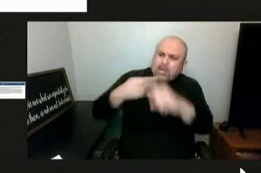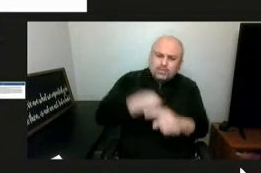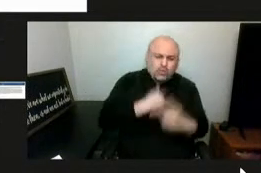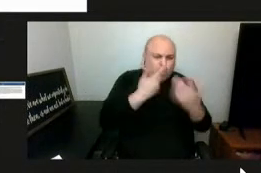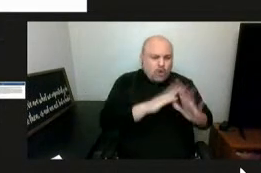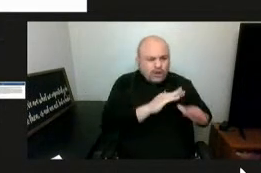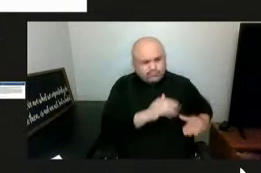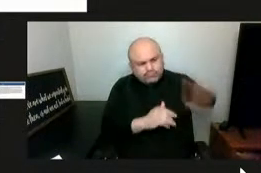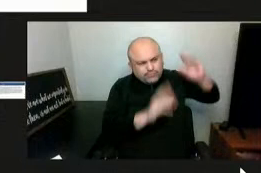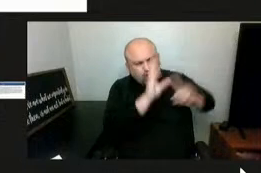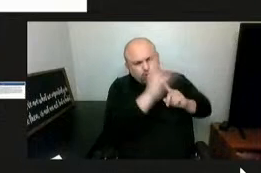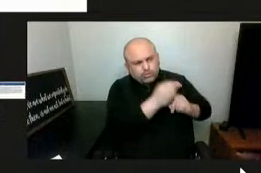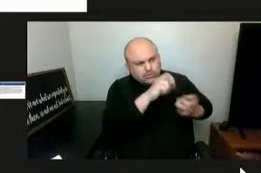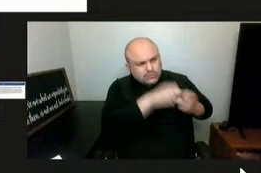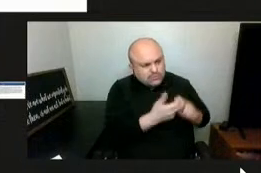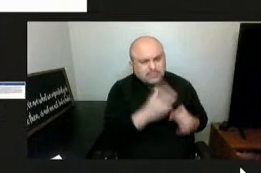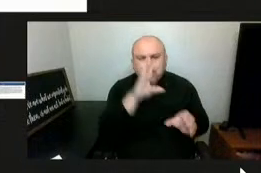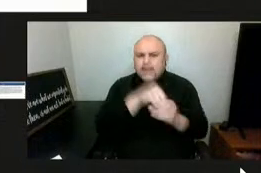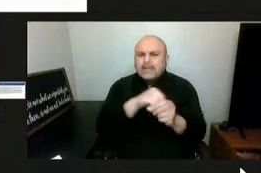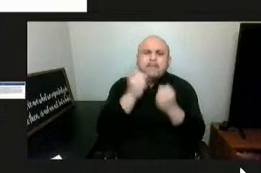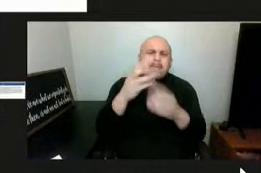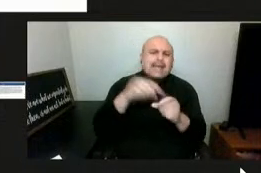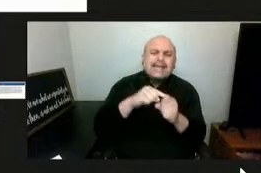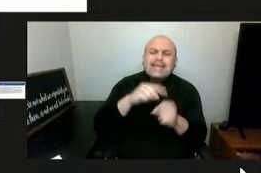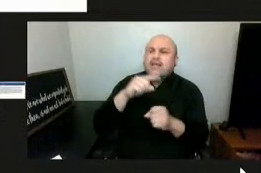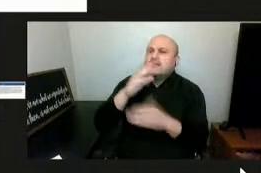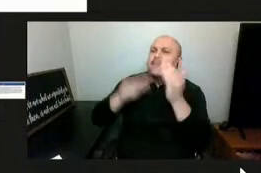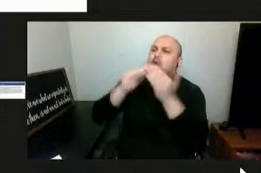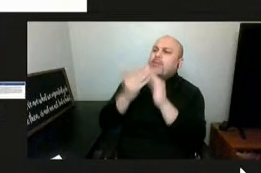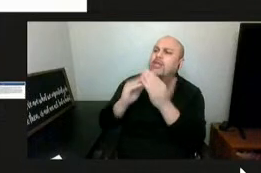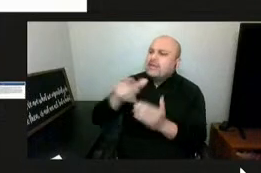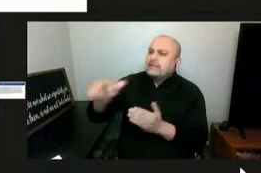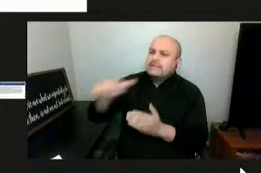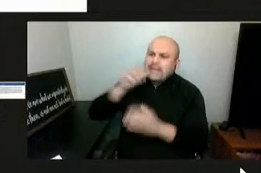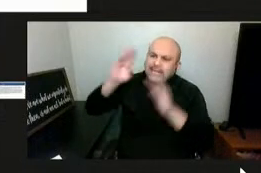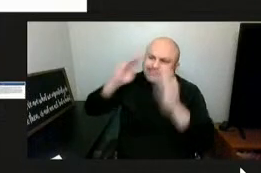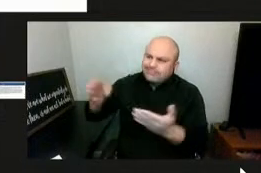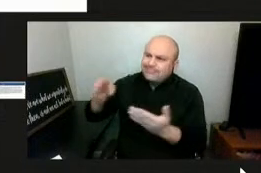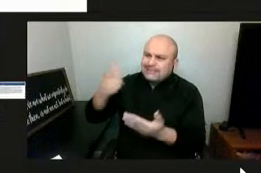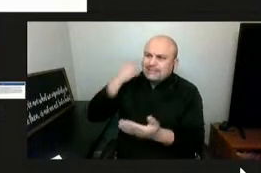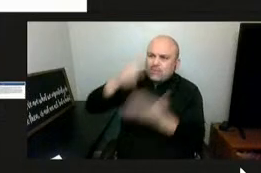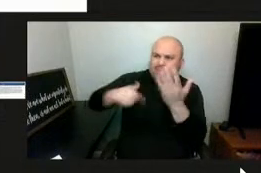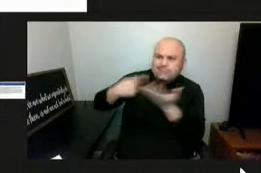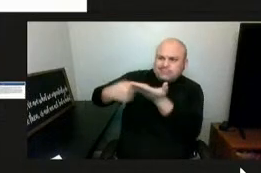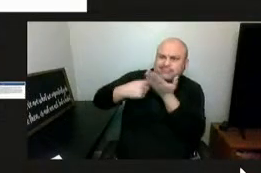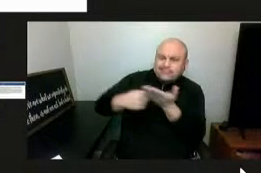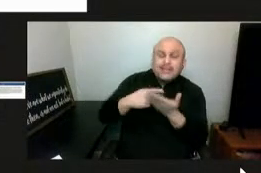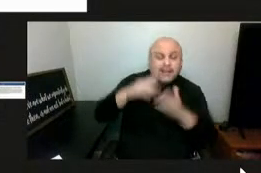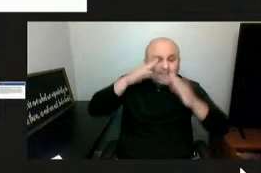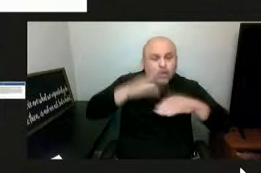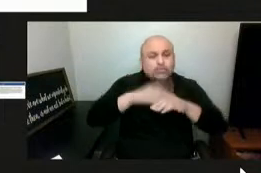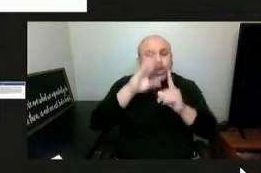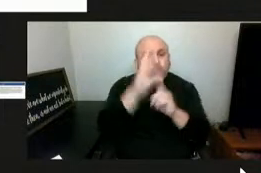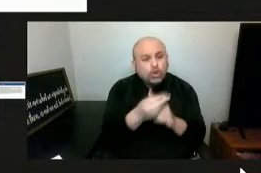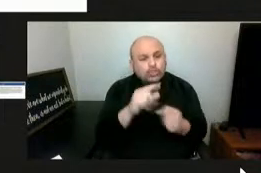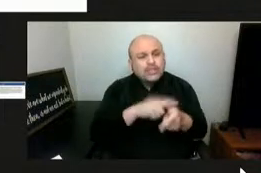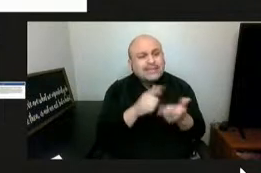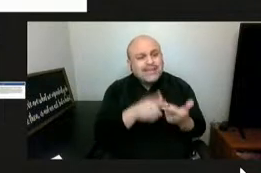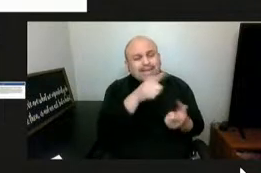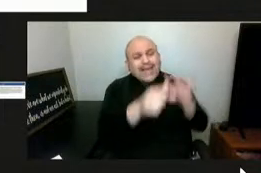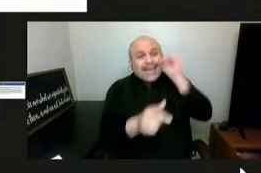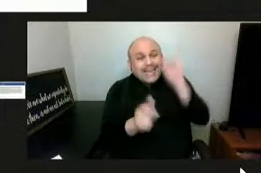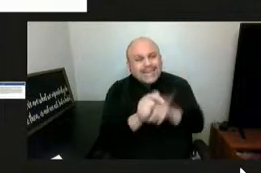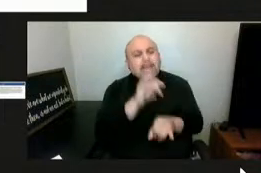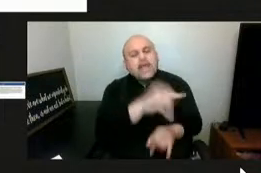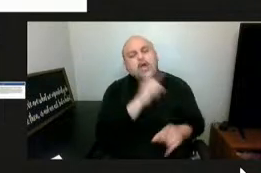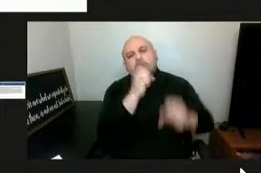communities, particularly many of the marginalized communities that have been talked about today, and that focus on culture and pride and identity is strongly connected